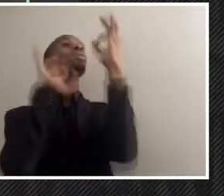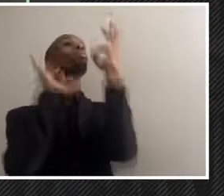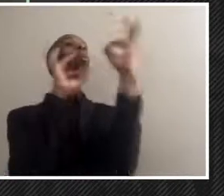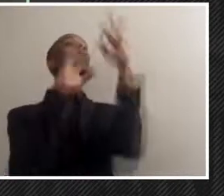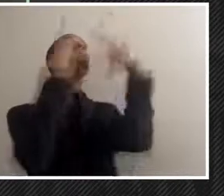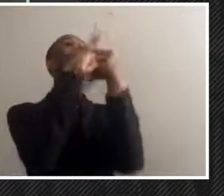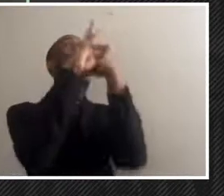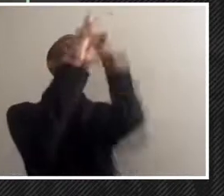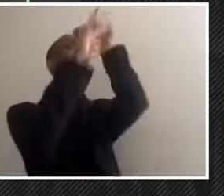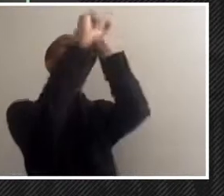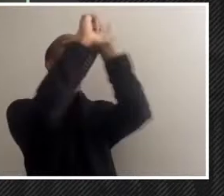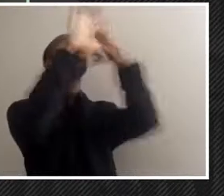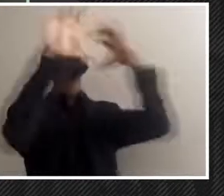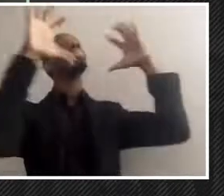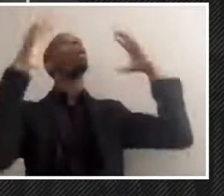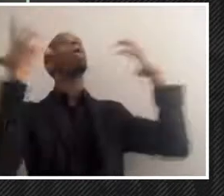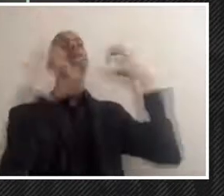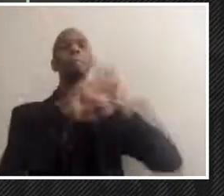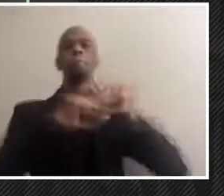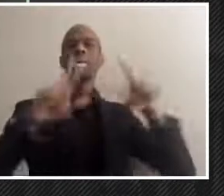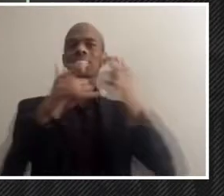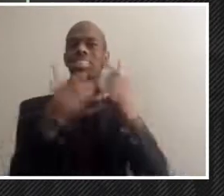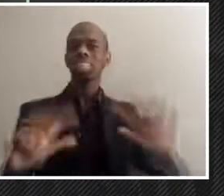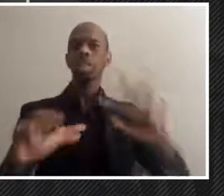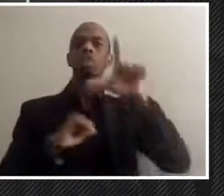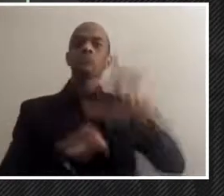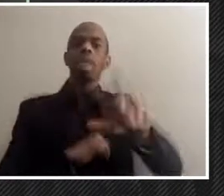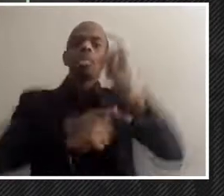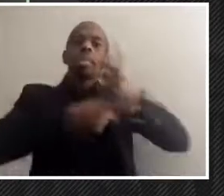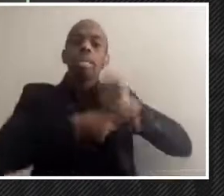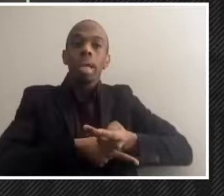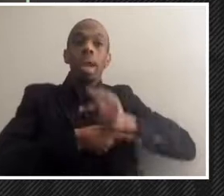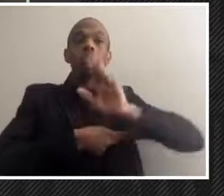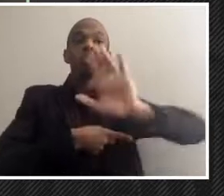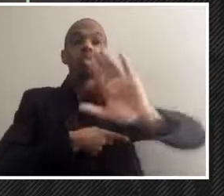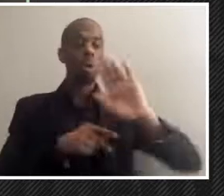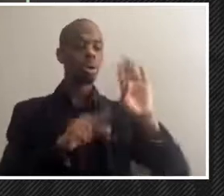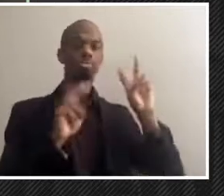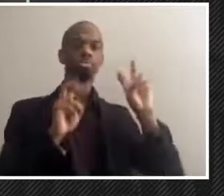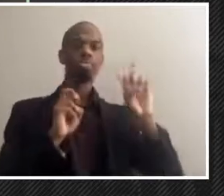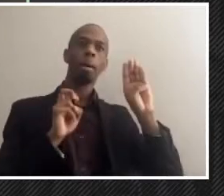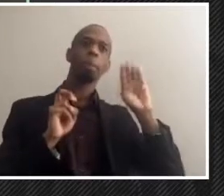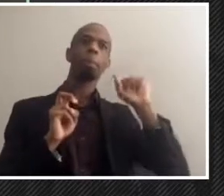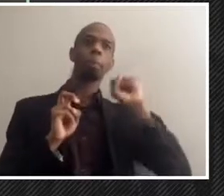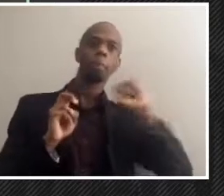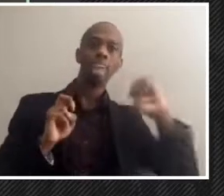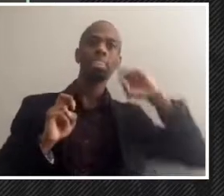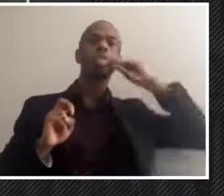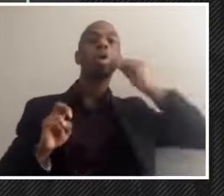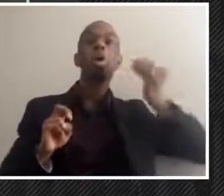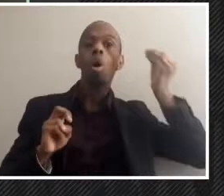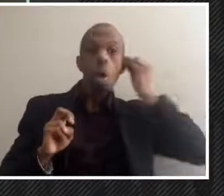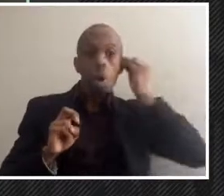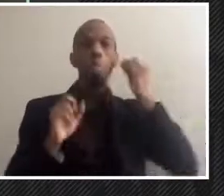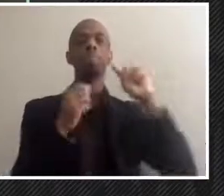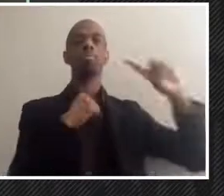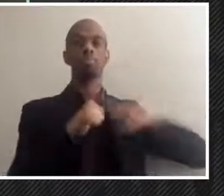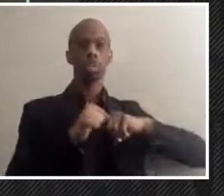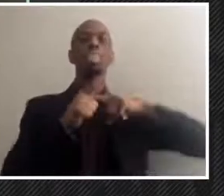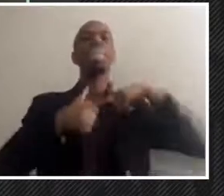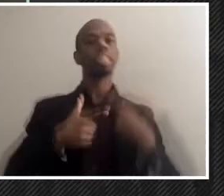are taking care of your base first and then extending the olive branch. And so yes, work across the